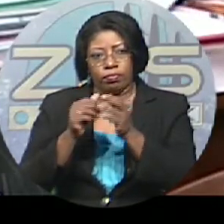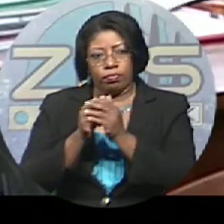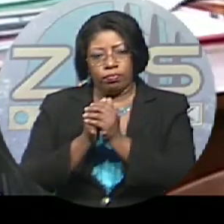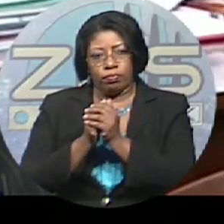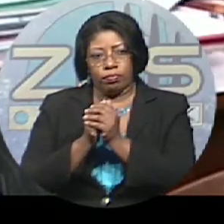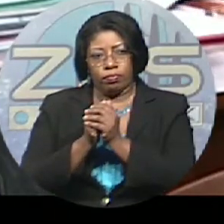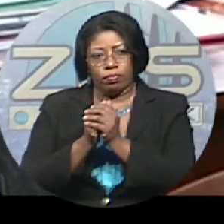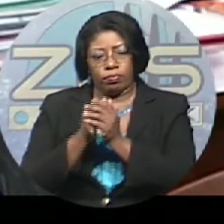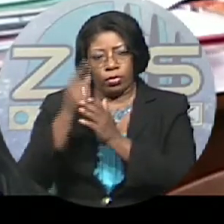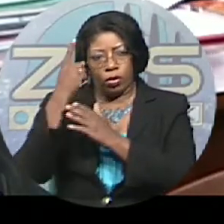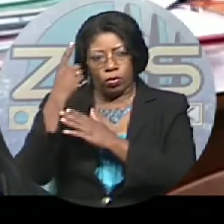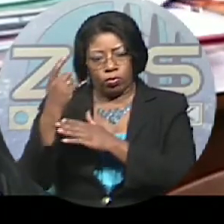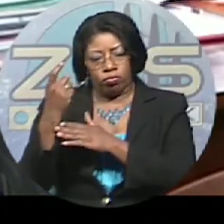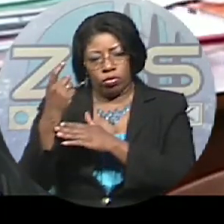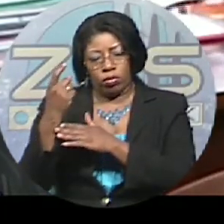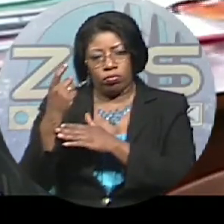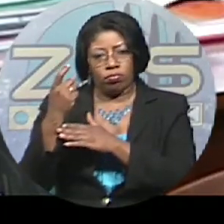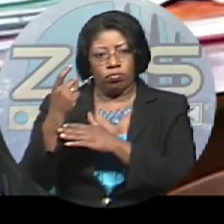often